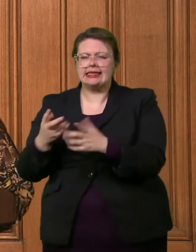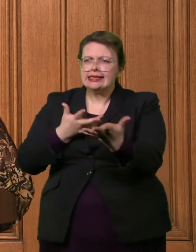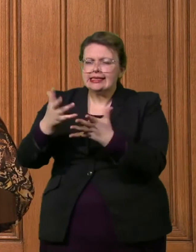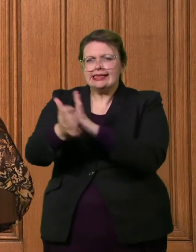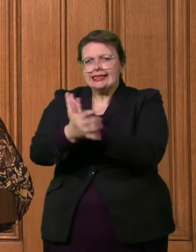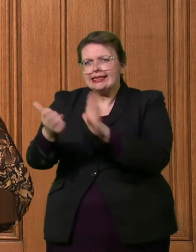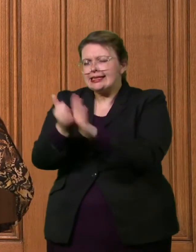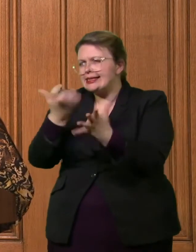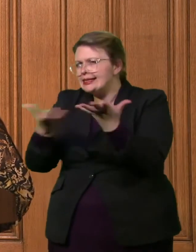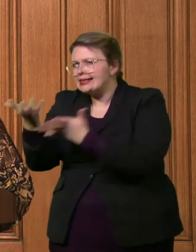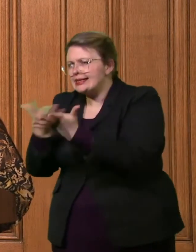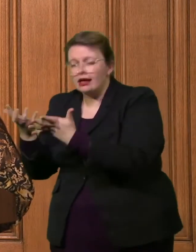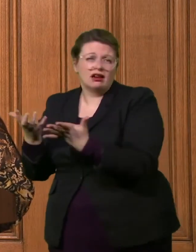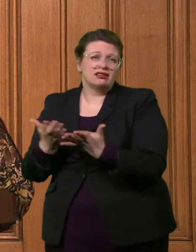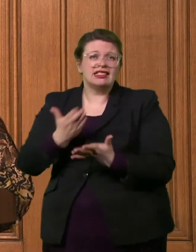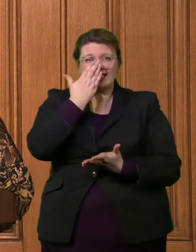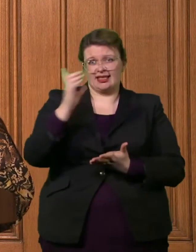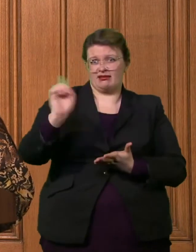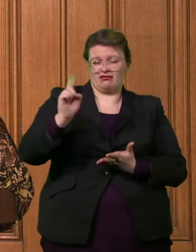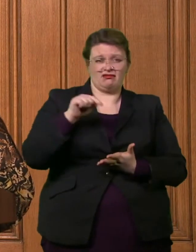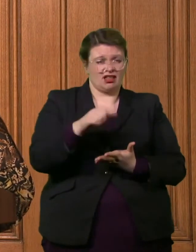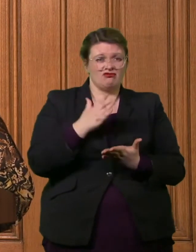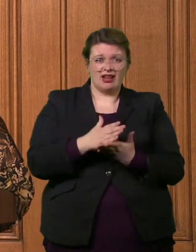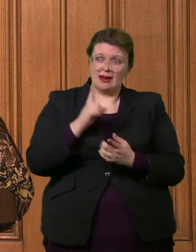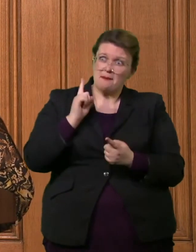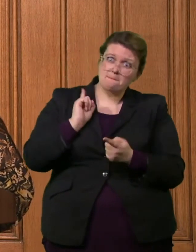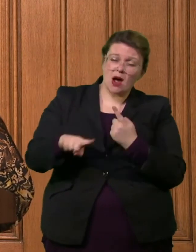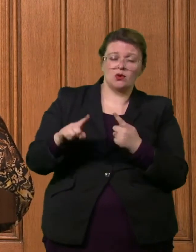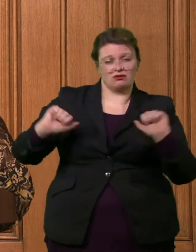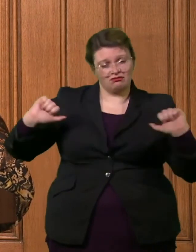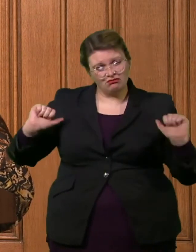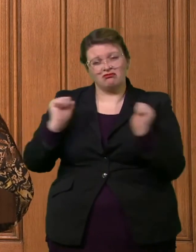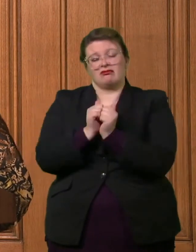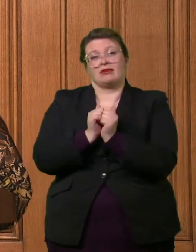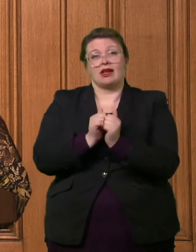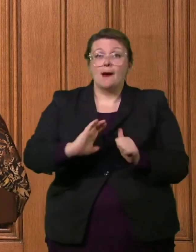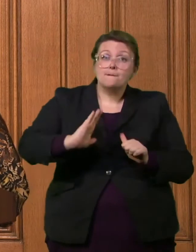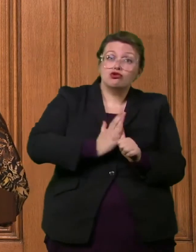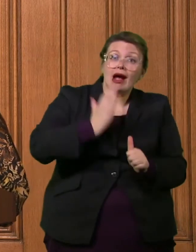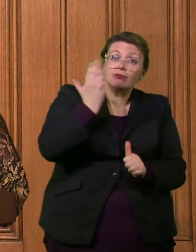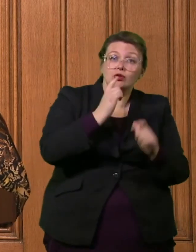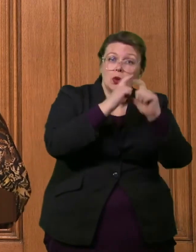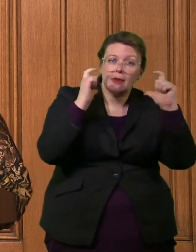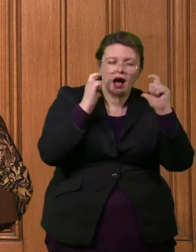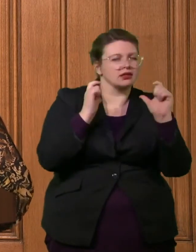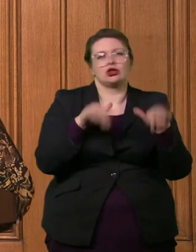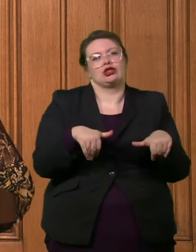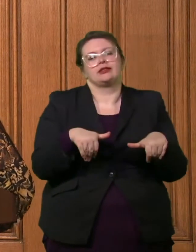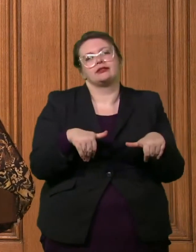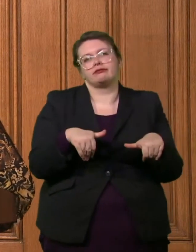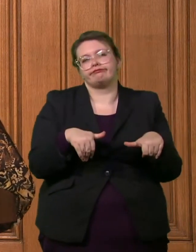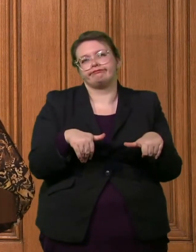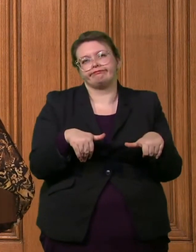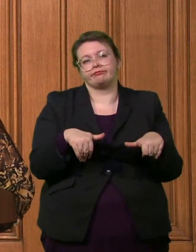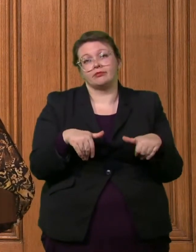very strongly to not advise school children at primary school age to wear face coverings. This for 2 reasons. One is that they can